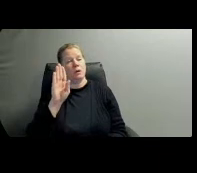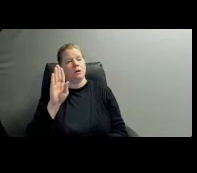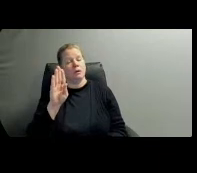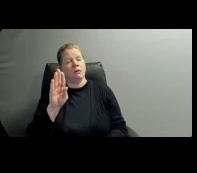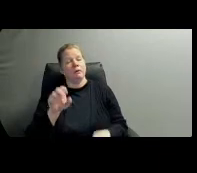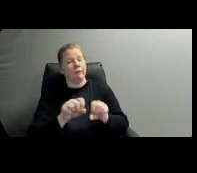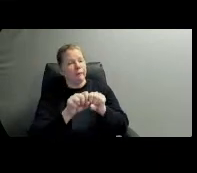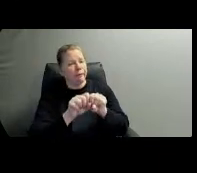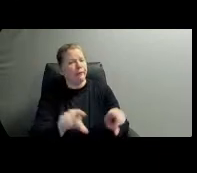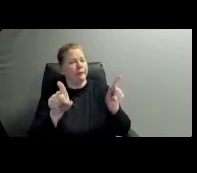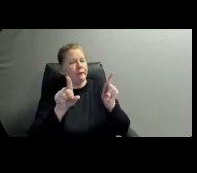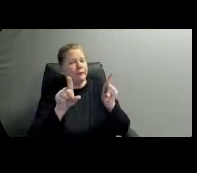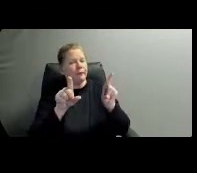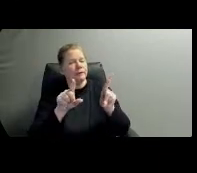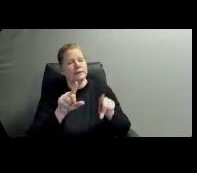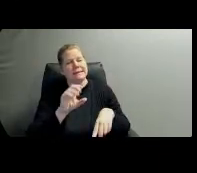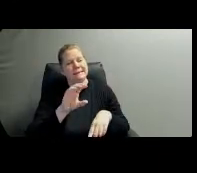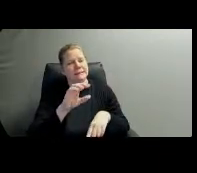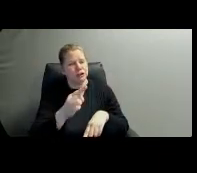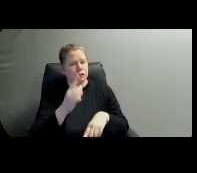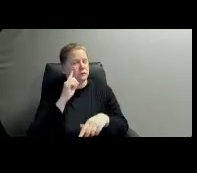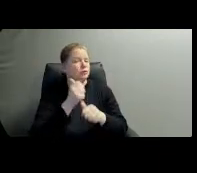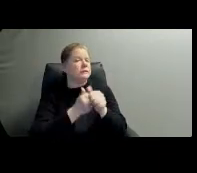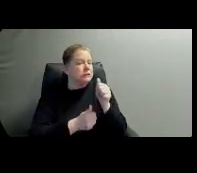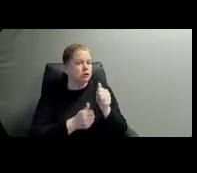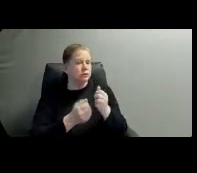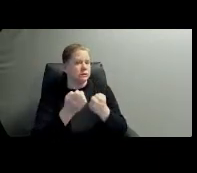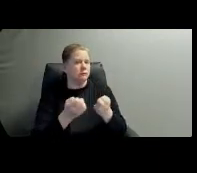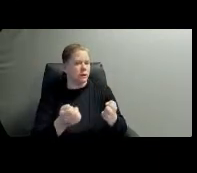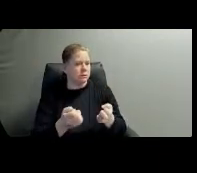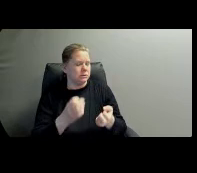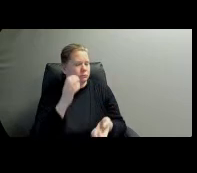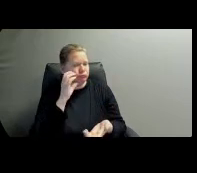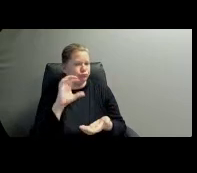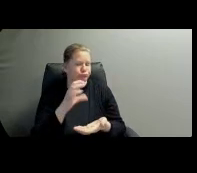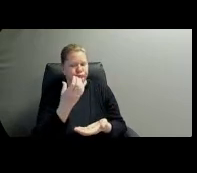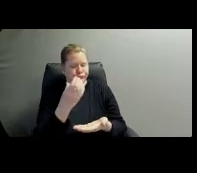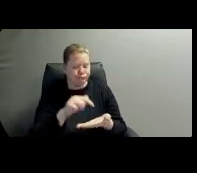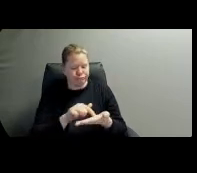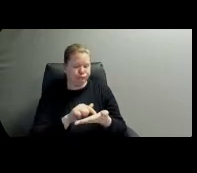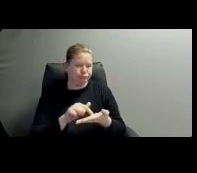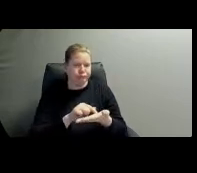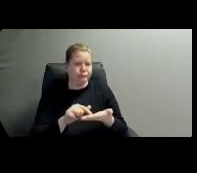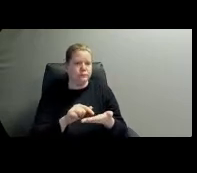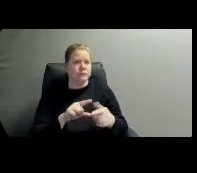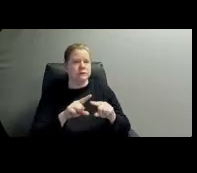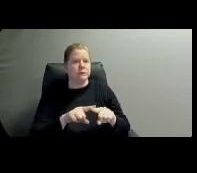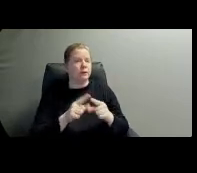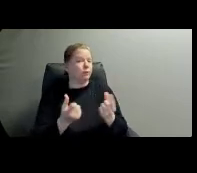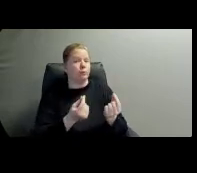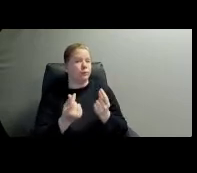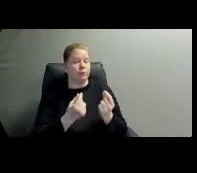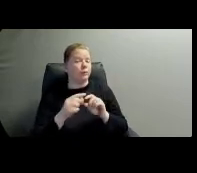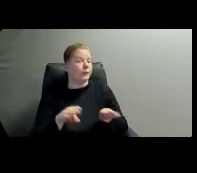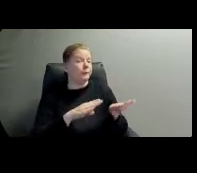a seed weight into each of the devices of the users, and based on the engagement, based on the